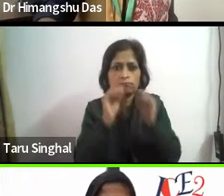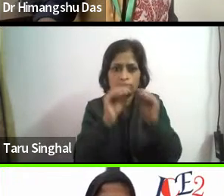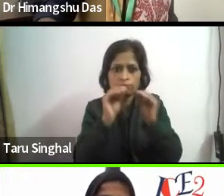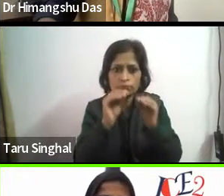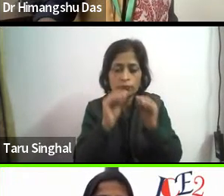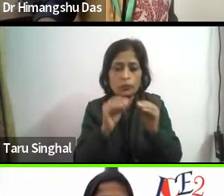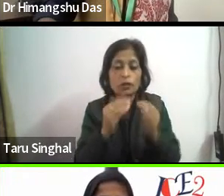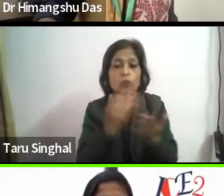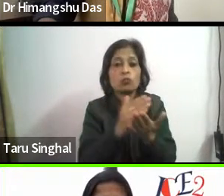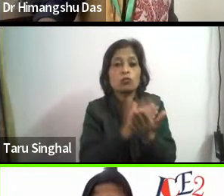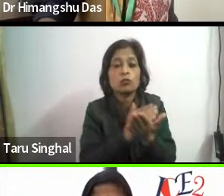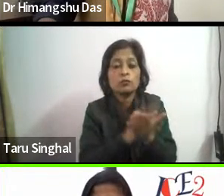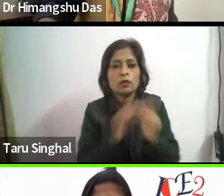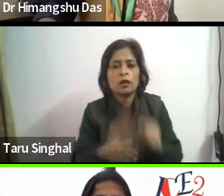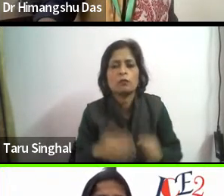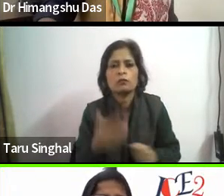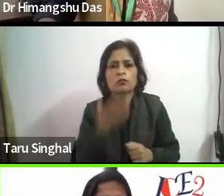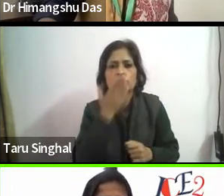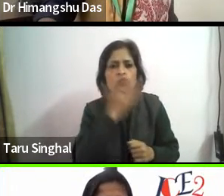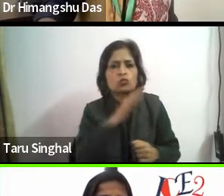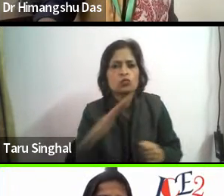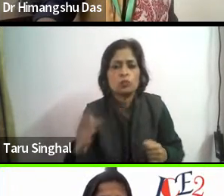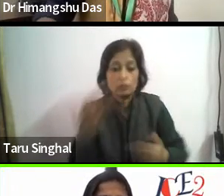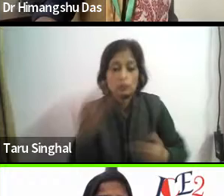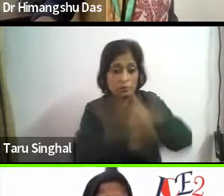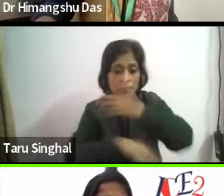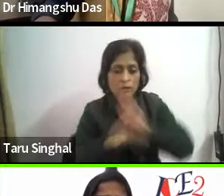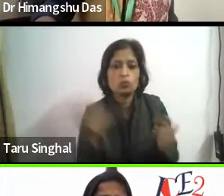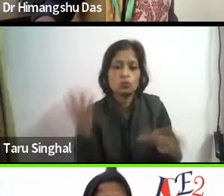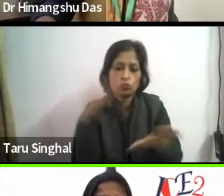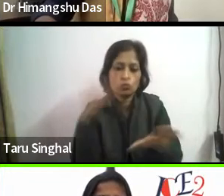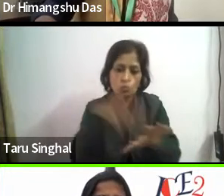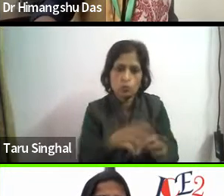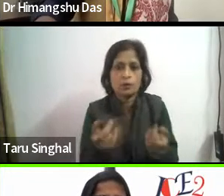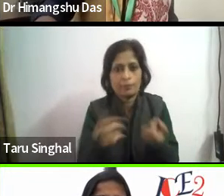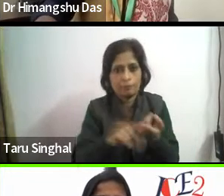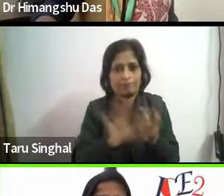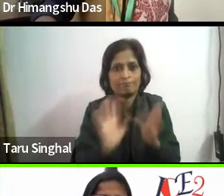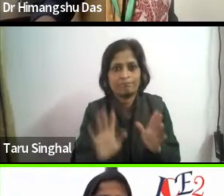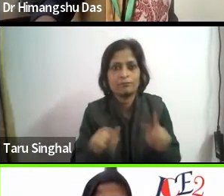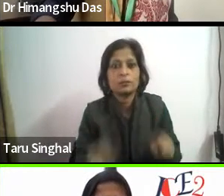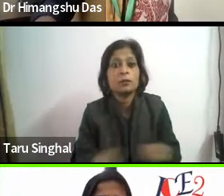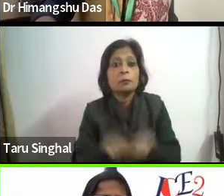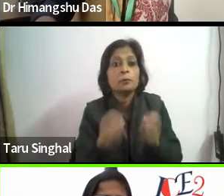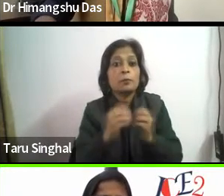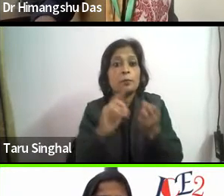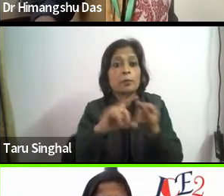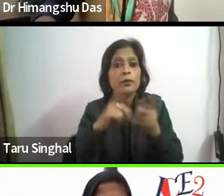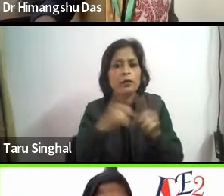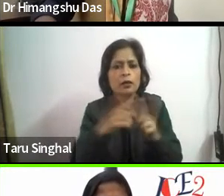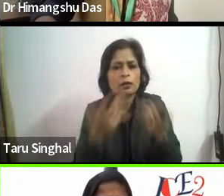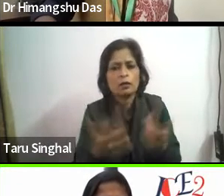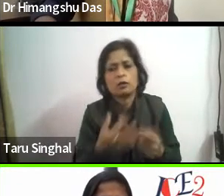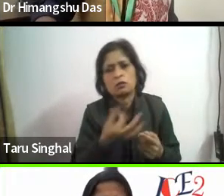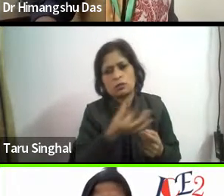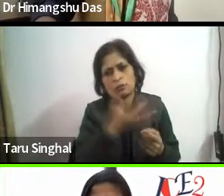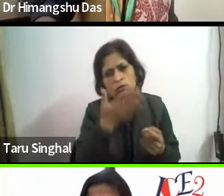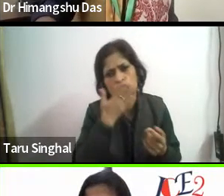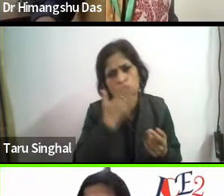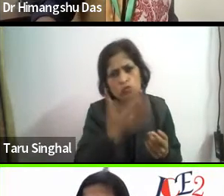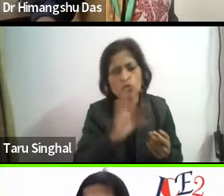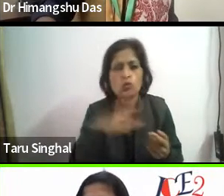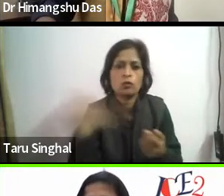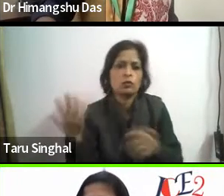special needs, so that inclusion happens at the ground level, be it in a special school or be it in an inclusive